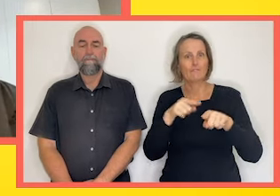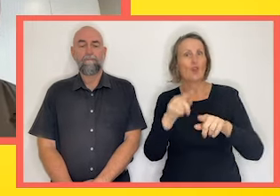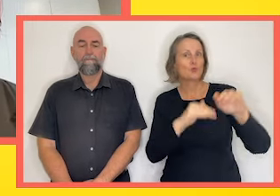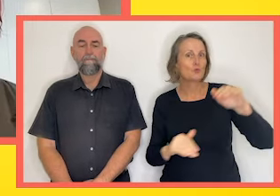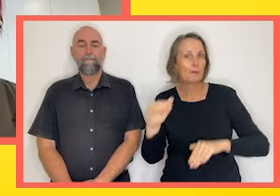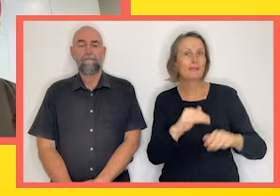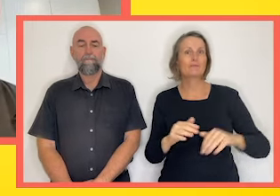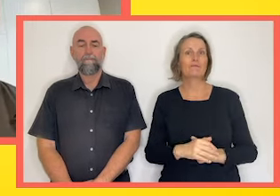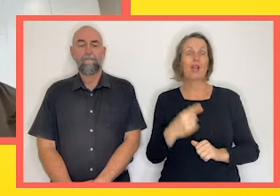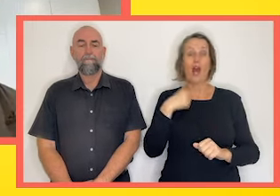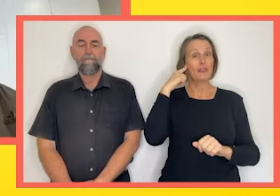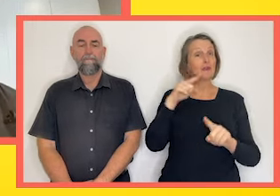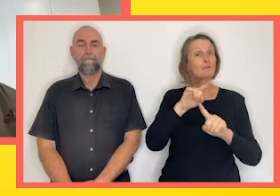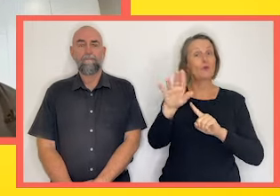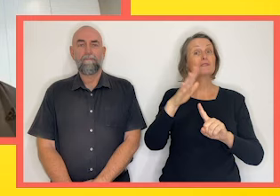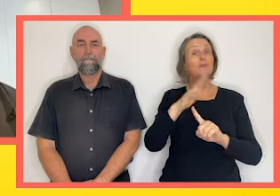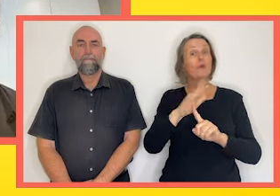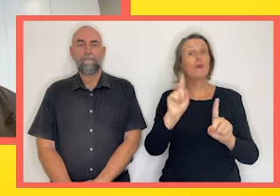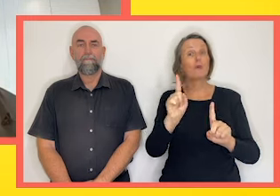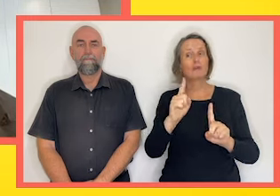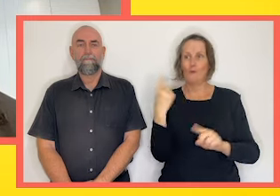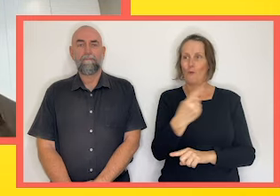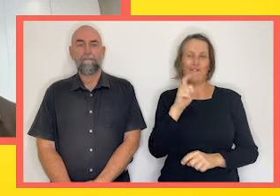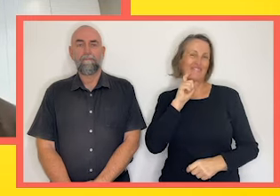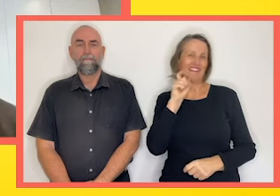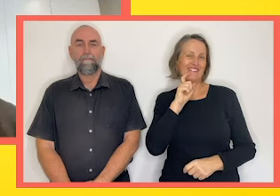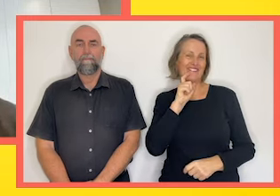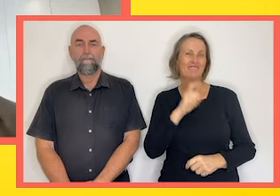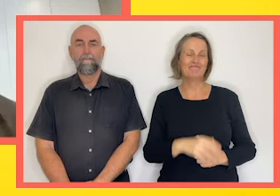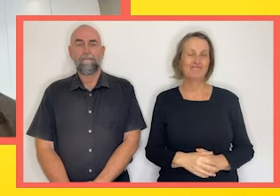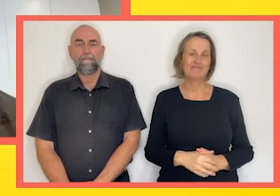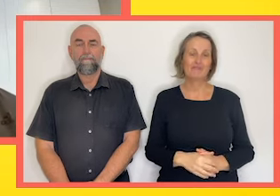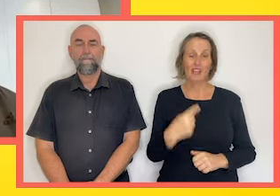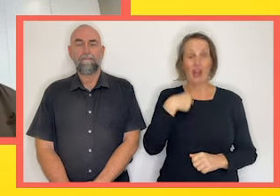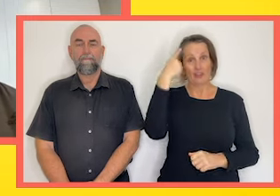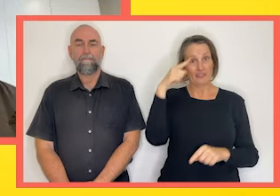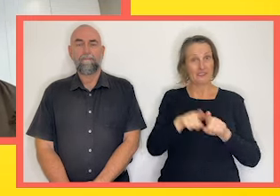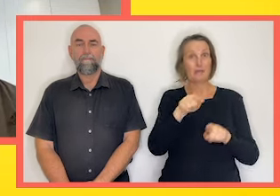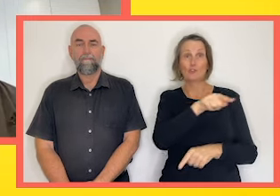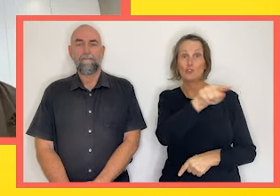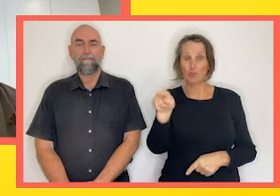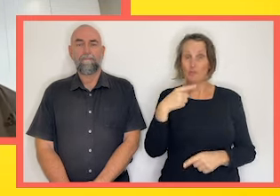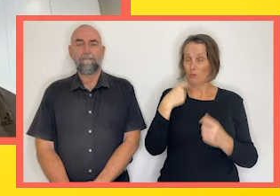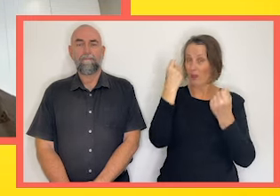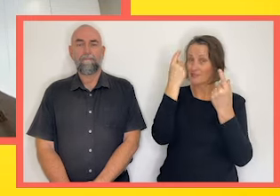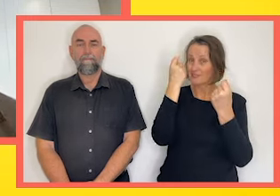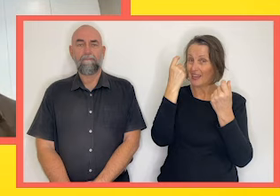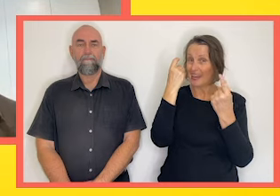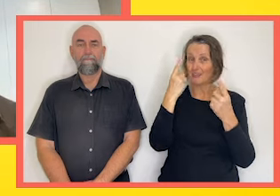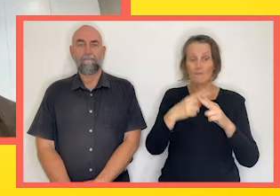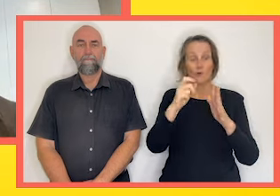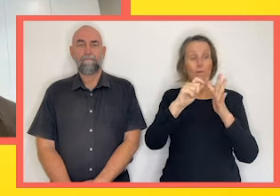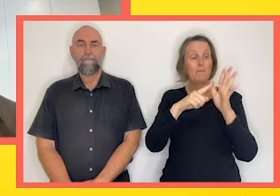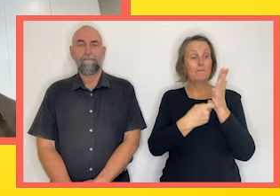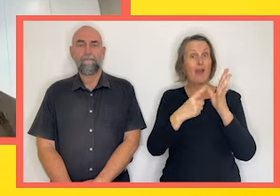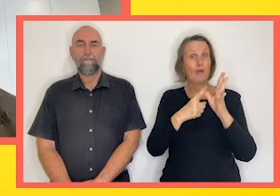swimming. And I think the most important part of it all is we're all having fun along this journey. I think, as you guys can all understand, as a